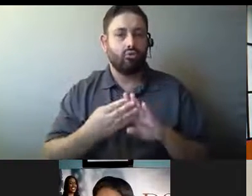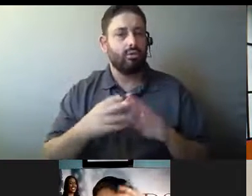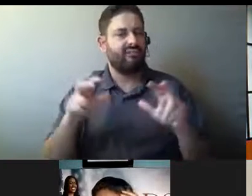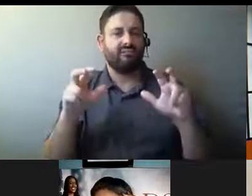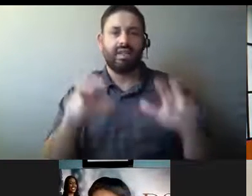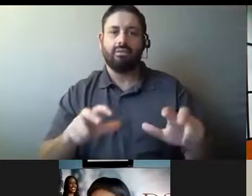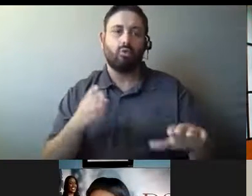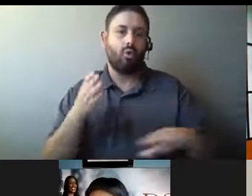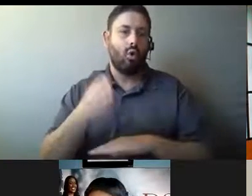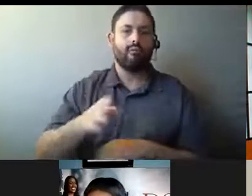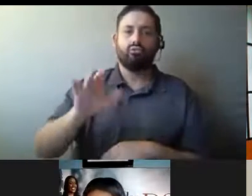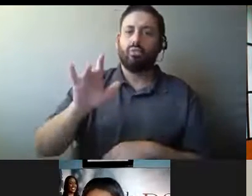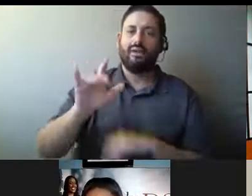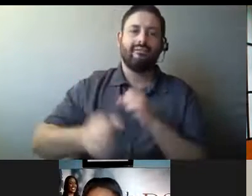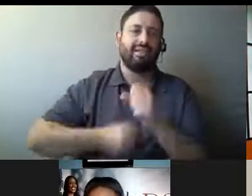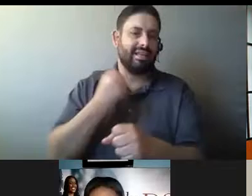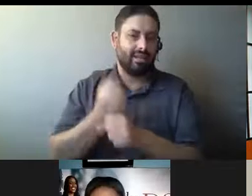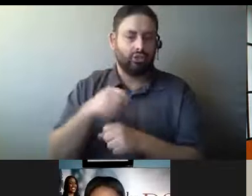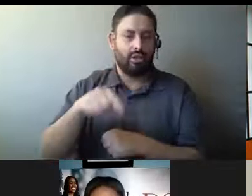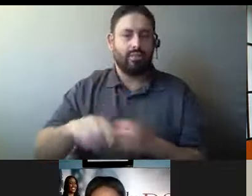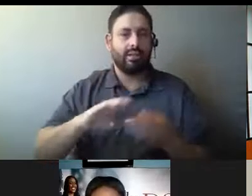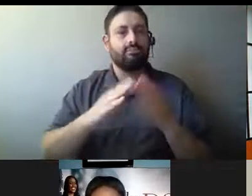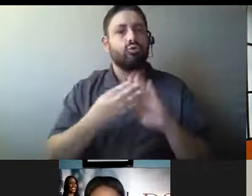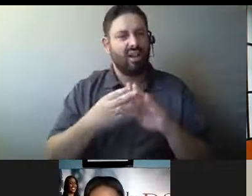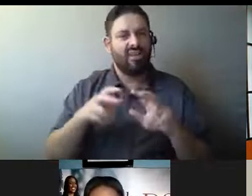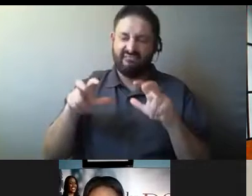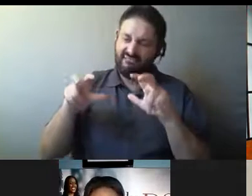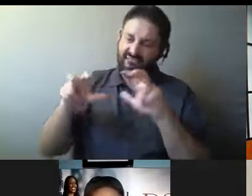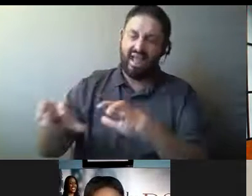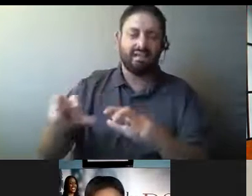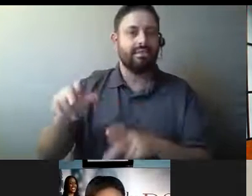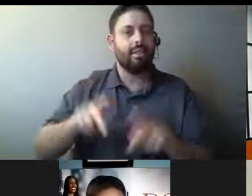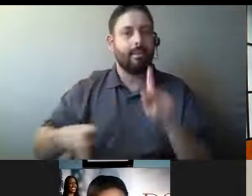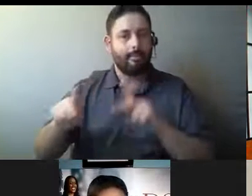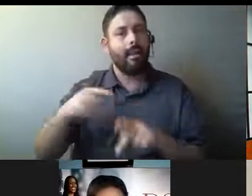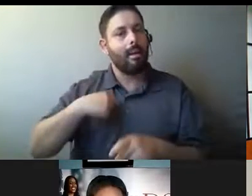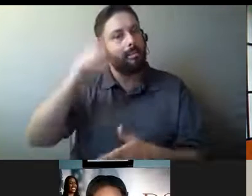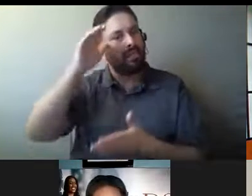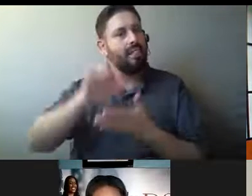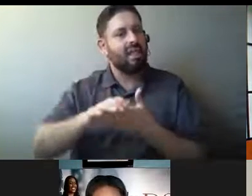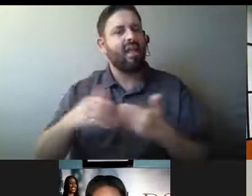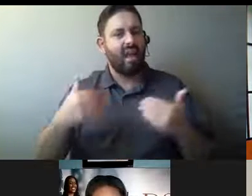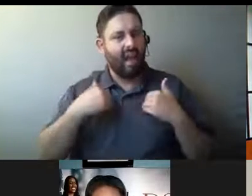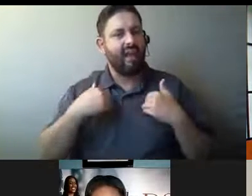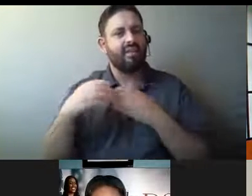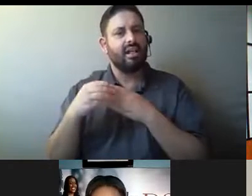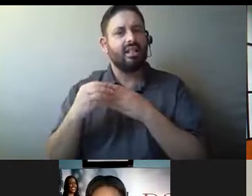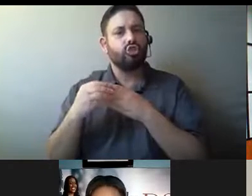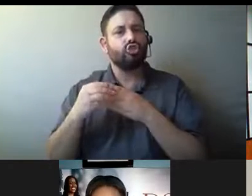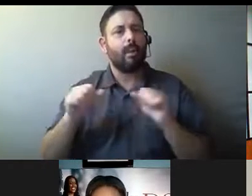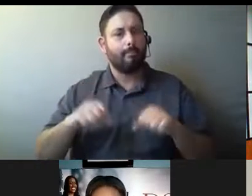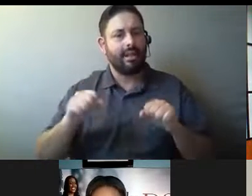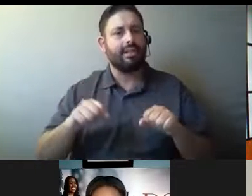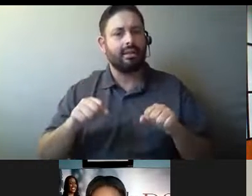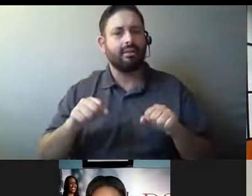over 25 plus years in the community and investing in the people. I believe I have the leadership ability to actually move